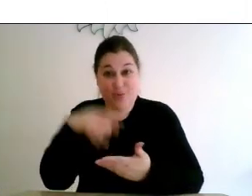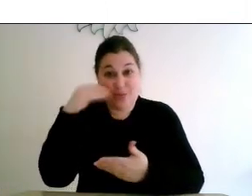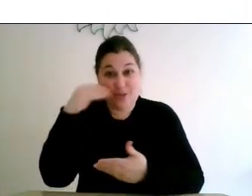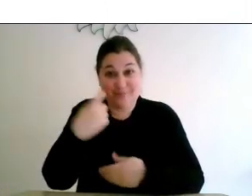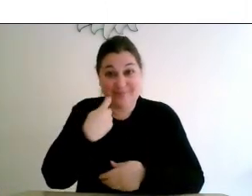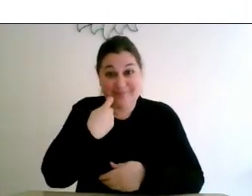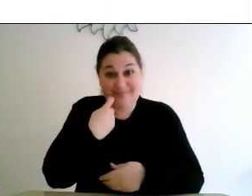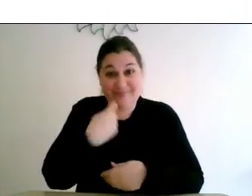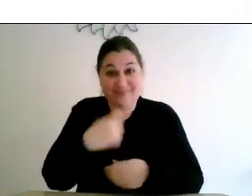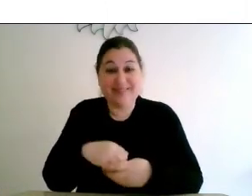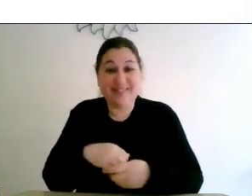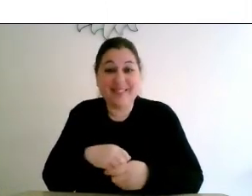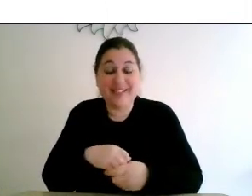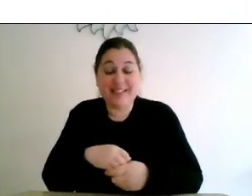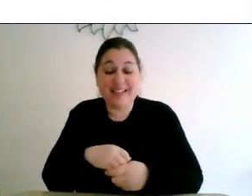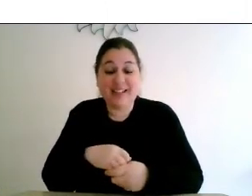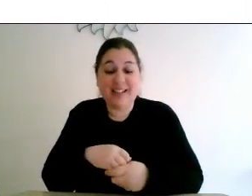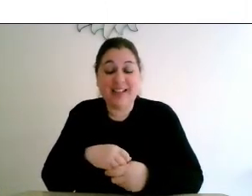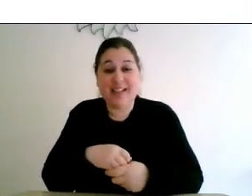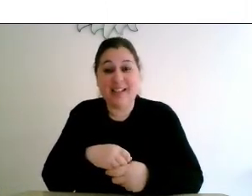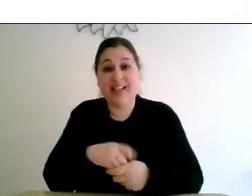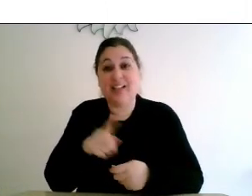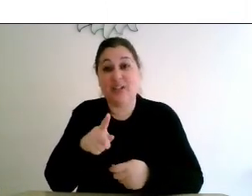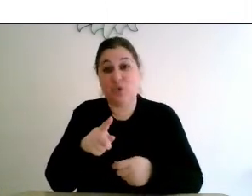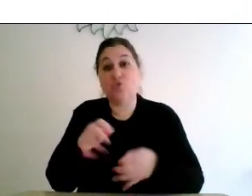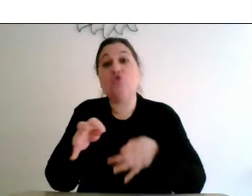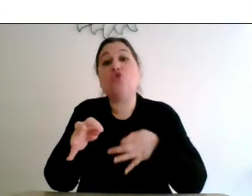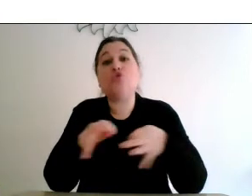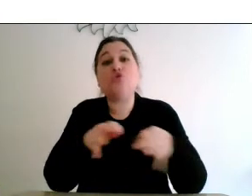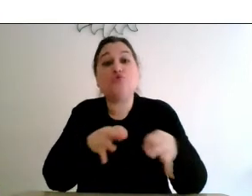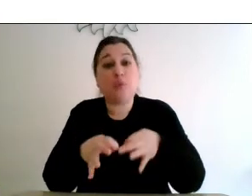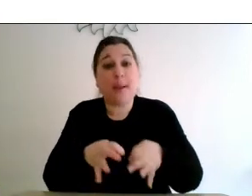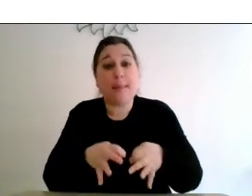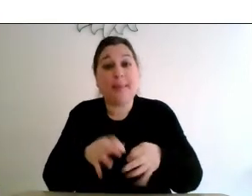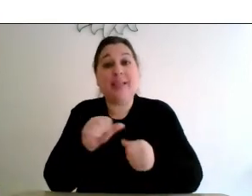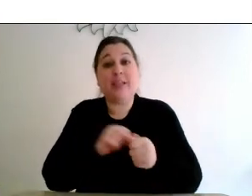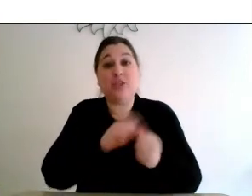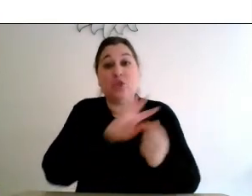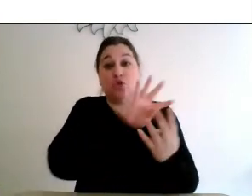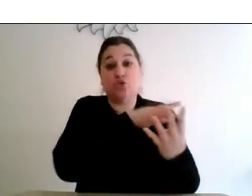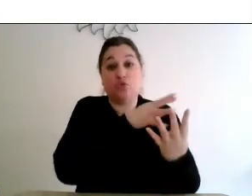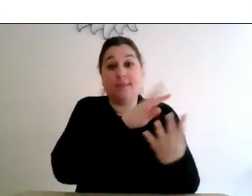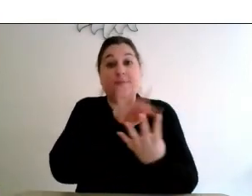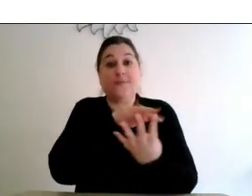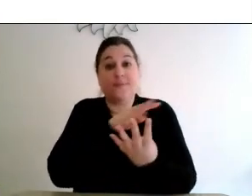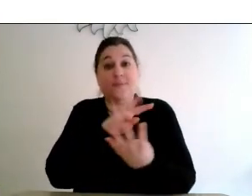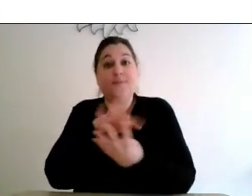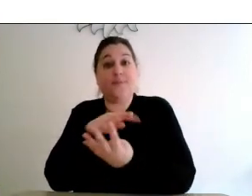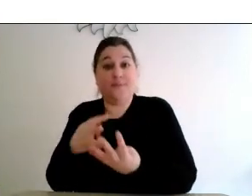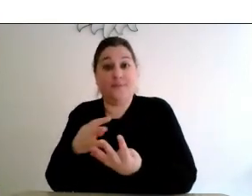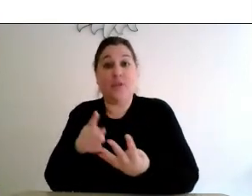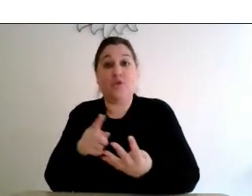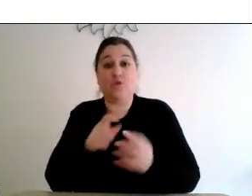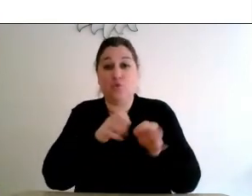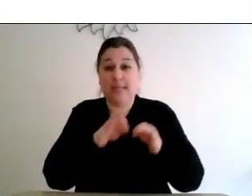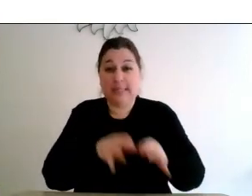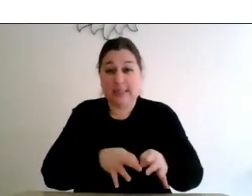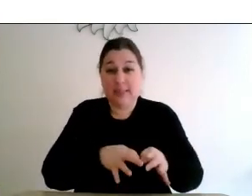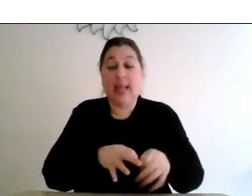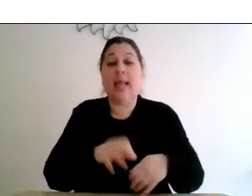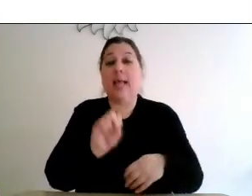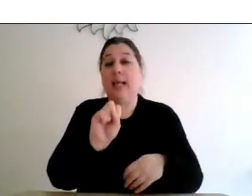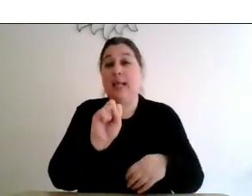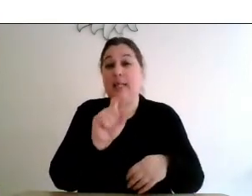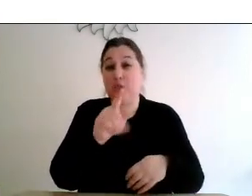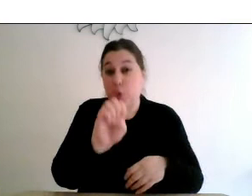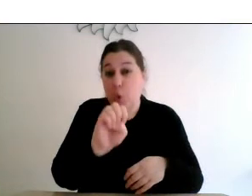and describe the slopes and y-intercepts of each of these graphs to determine how many solutions it is. So go ahead and press